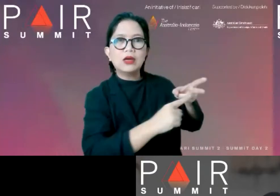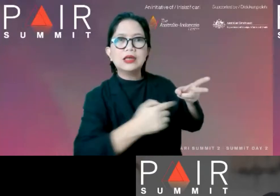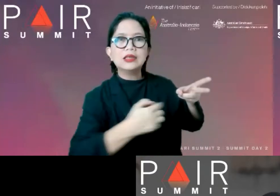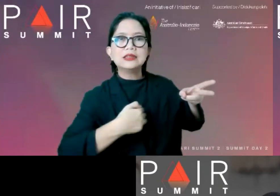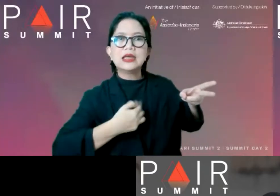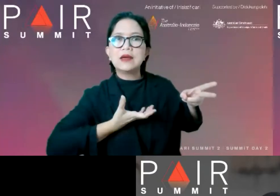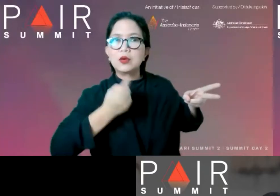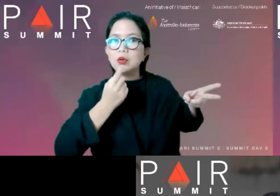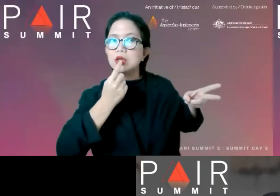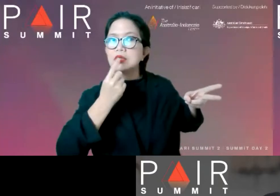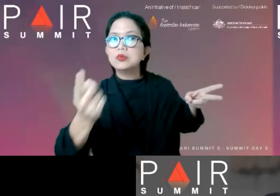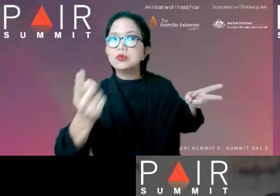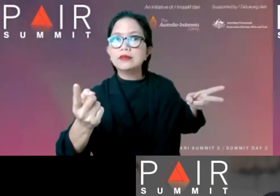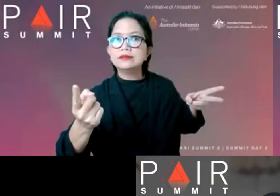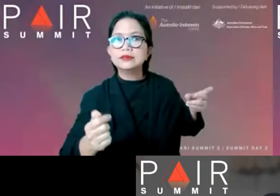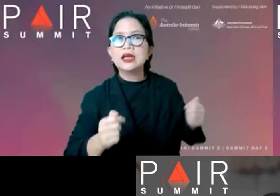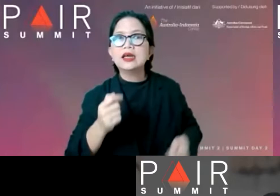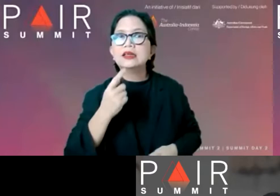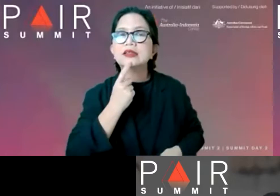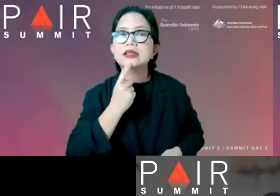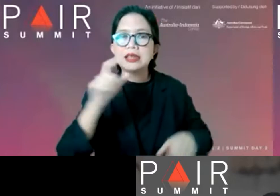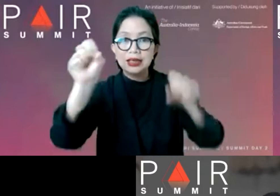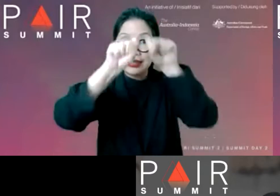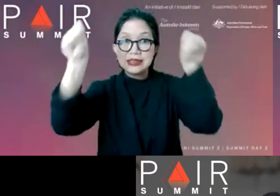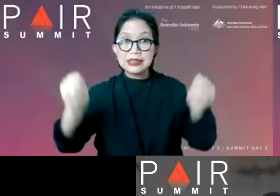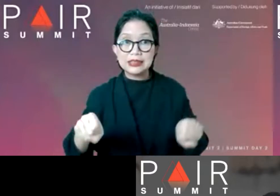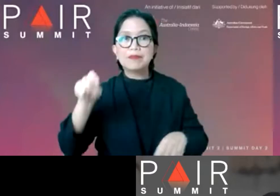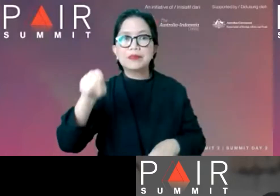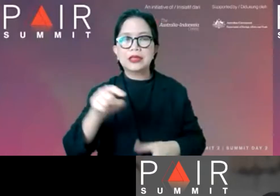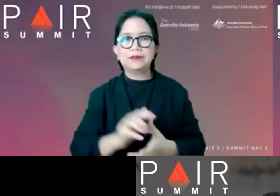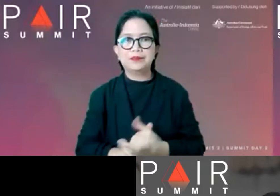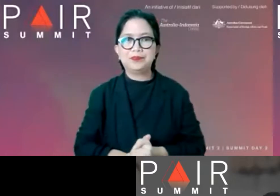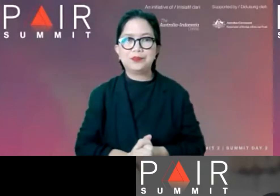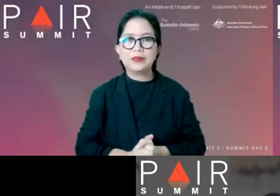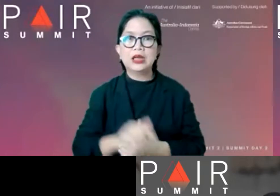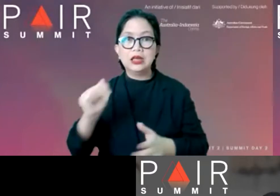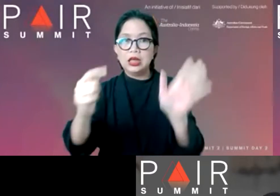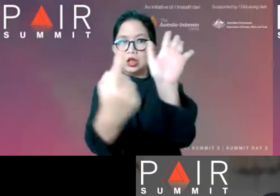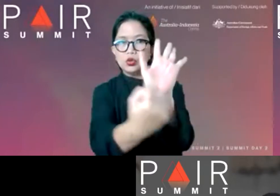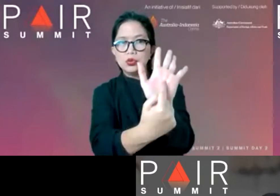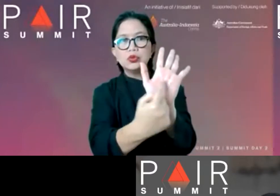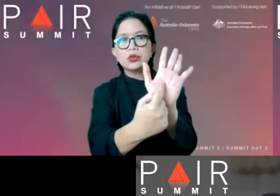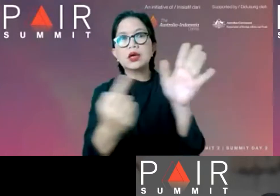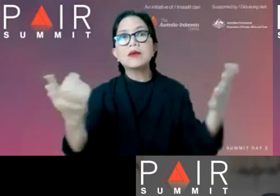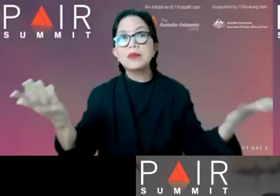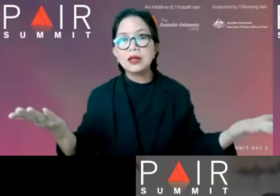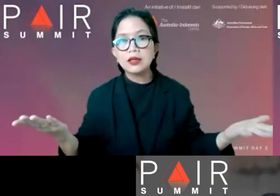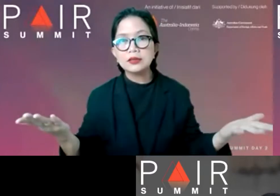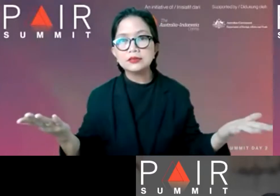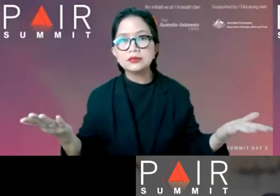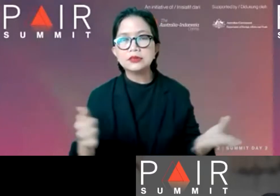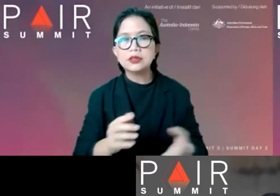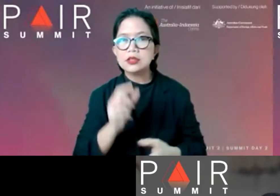with regard to these systems, that it does point out for the need for increasingly stronger competence